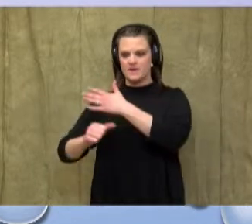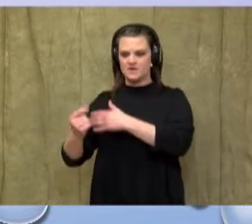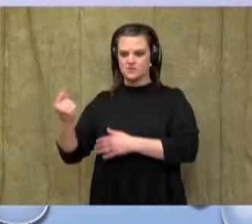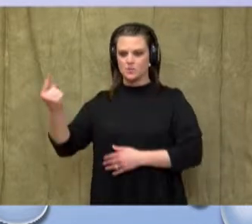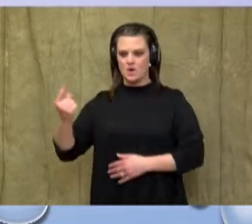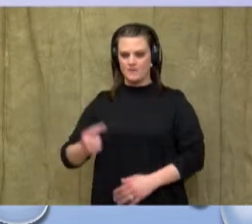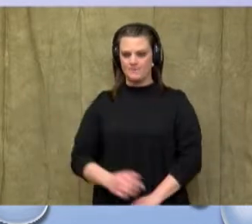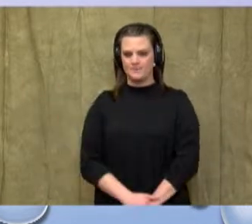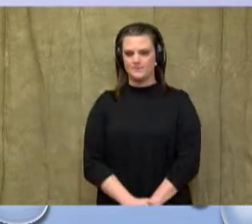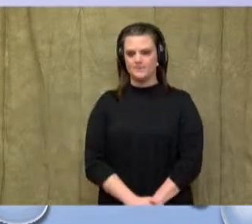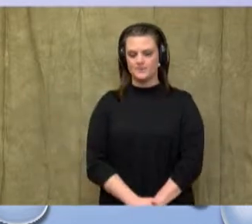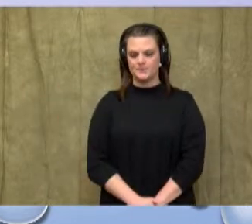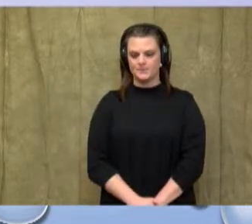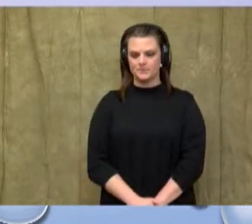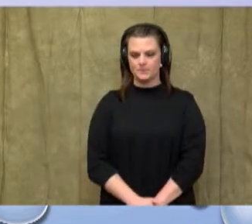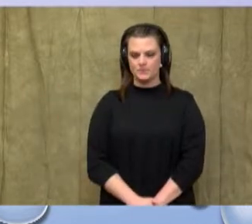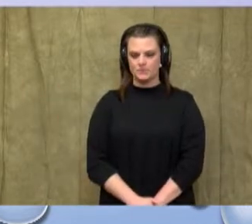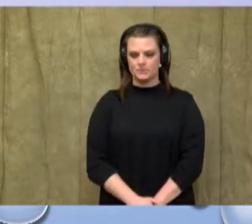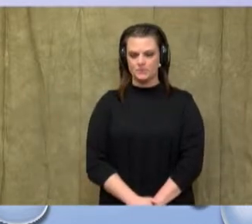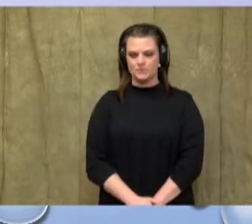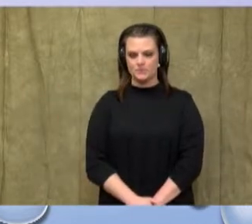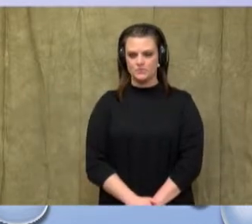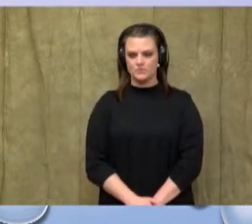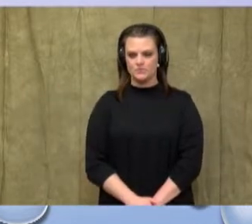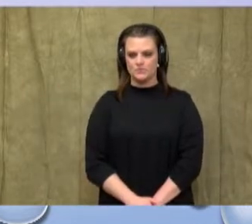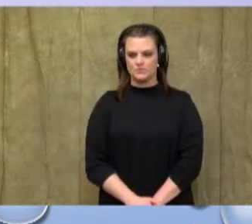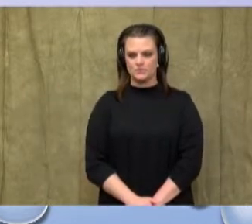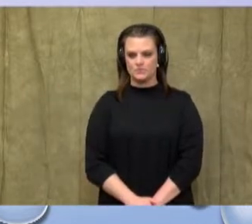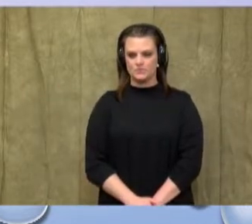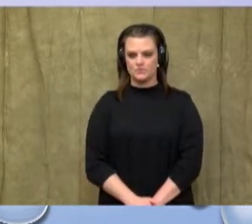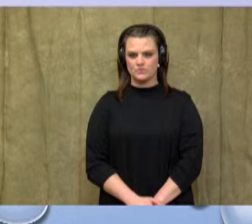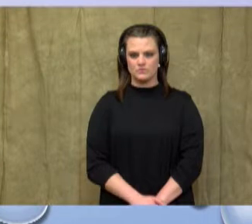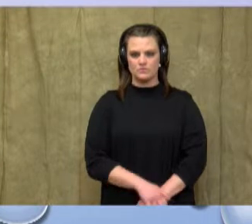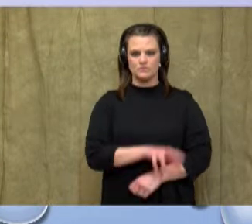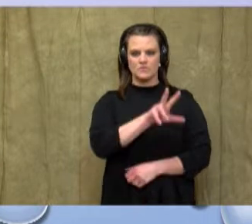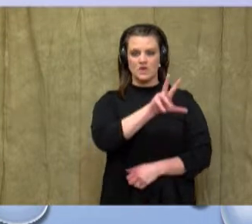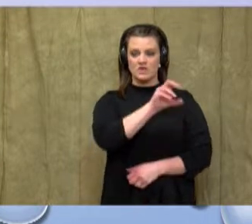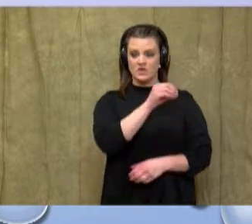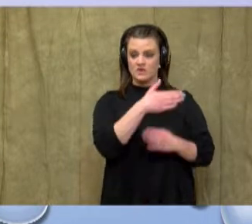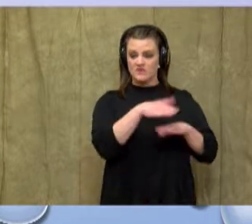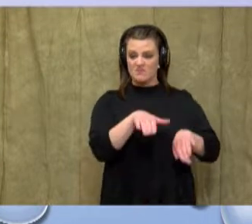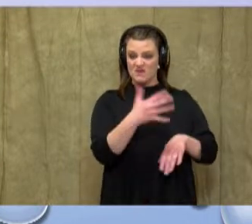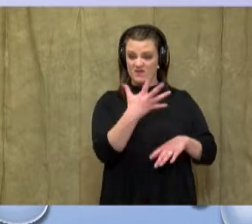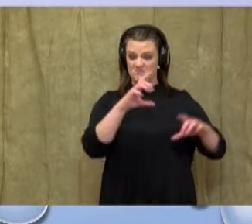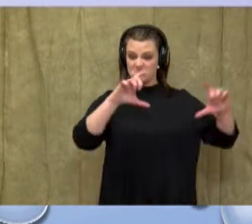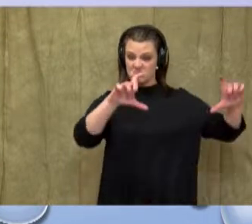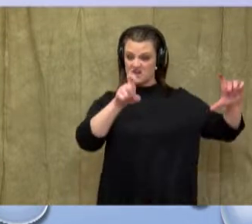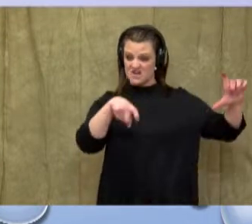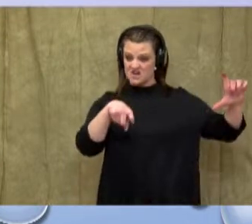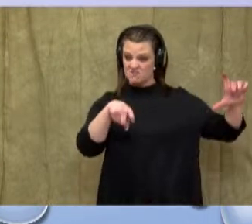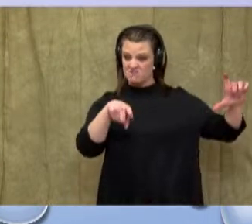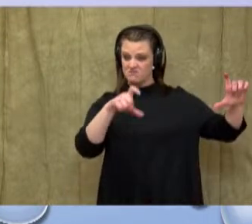Would I need to put 30 divided by 5 in parentheses?